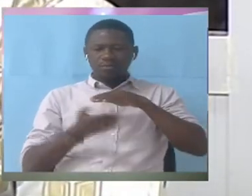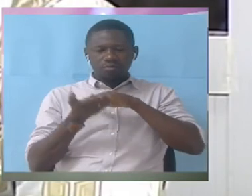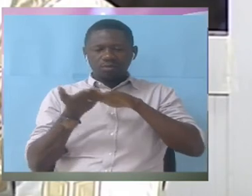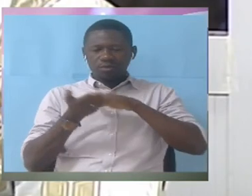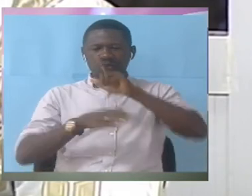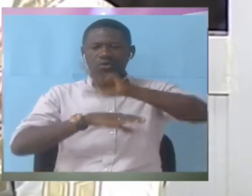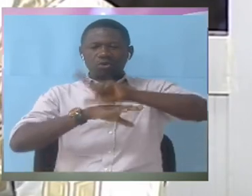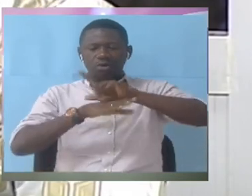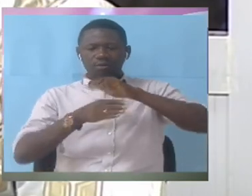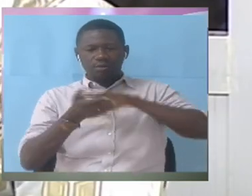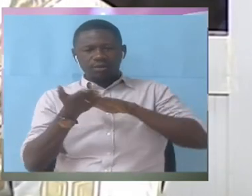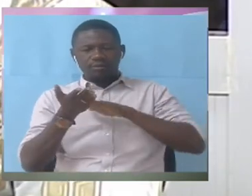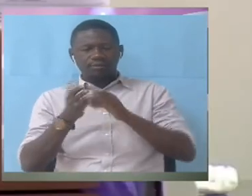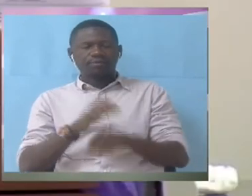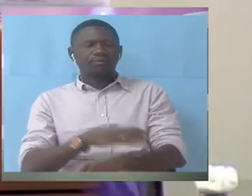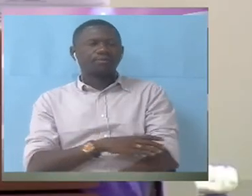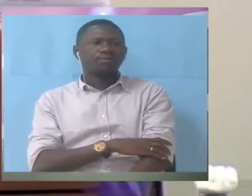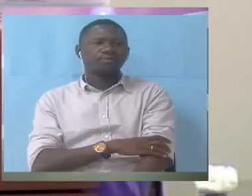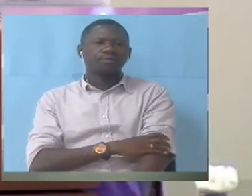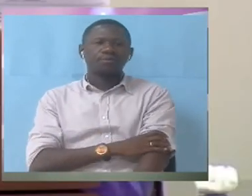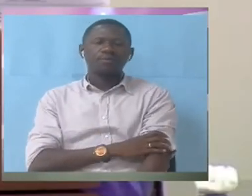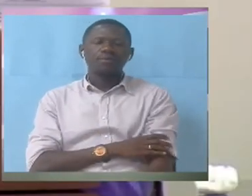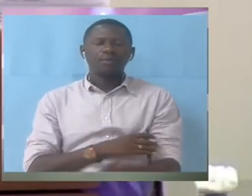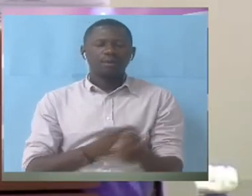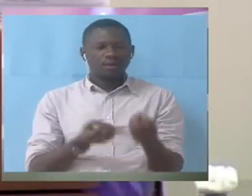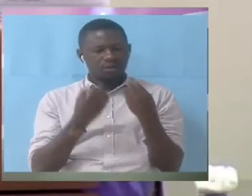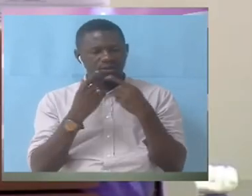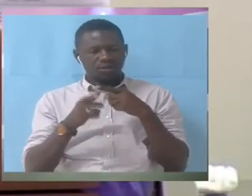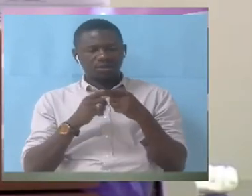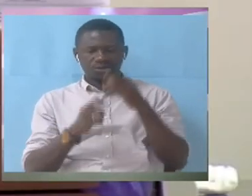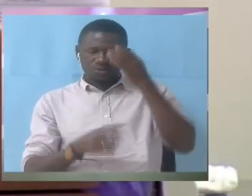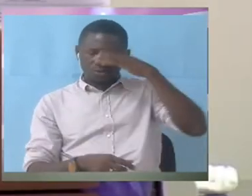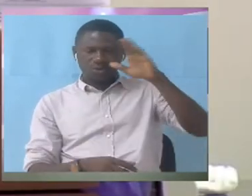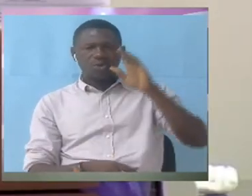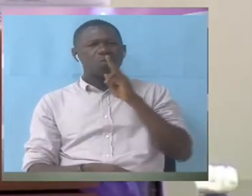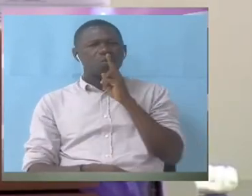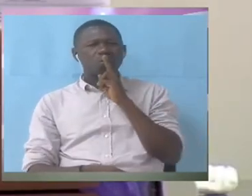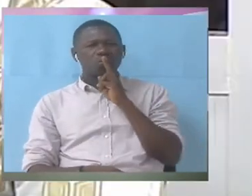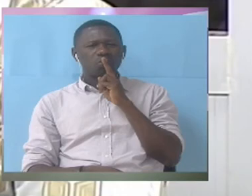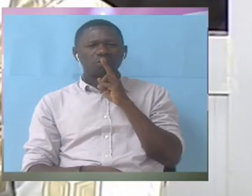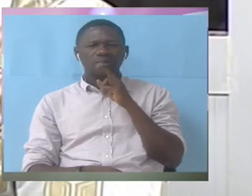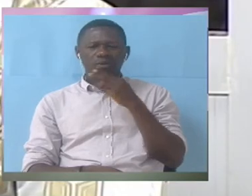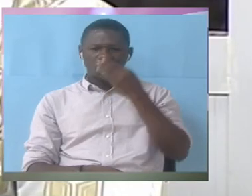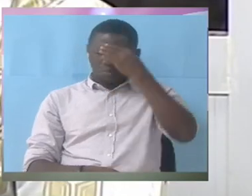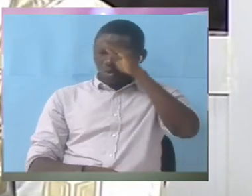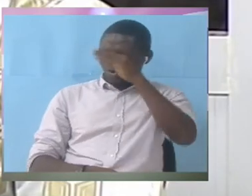Can you tell this commission who you are referring to as his boys?